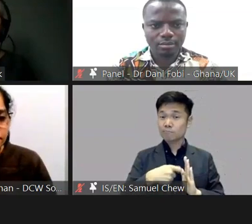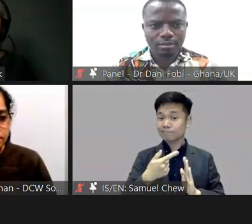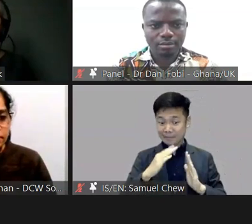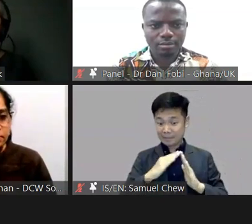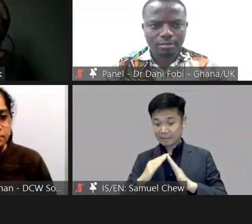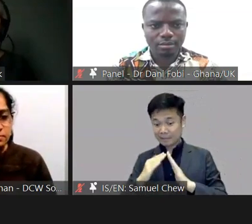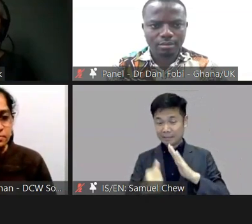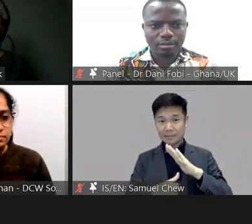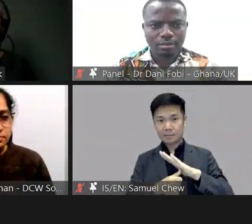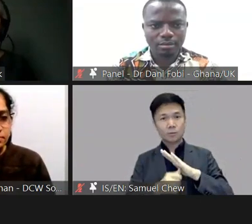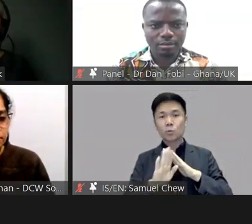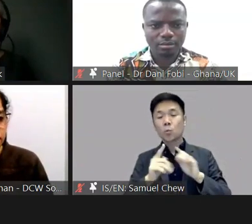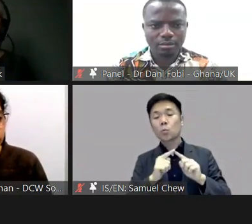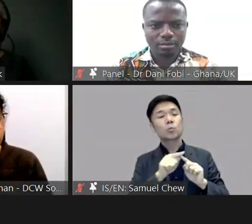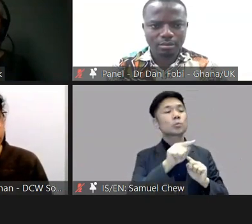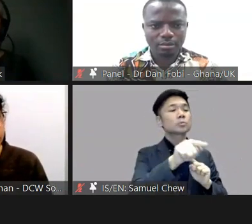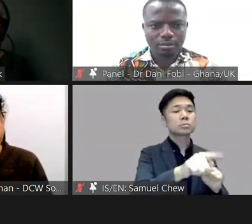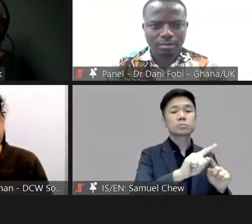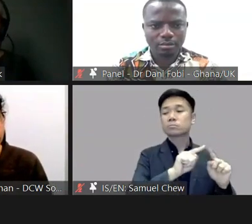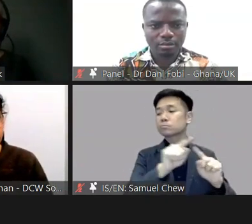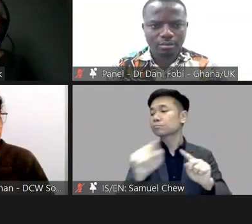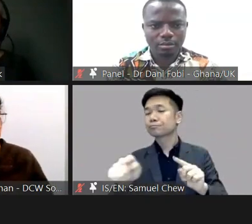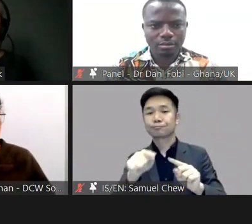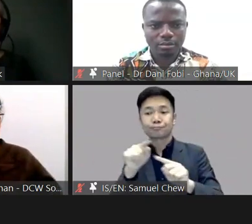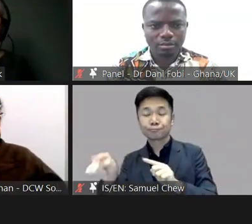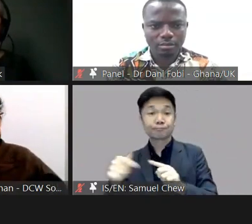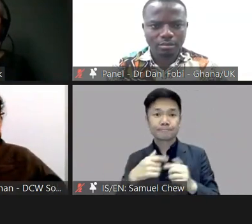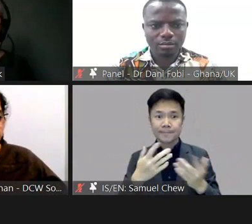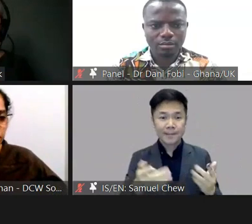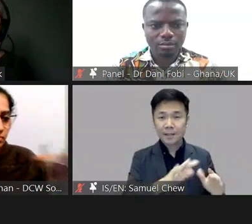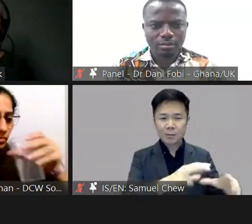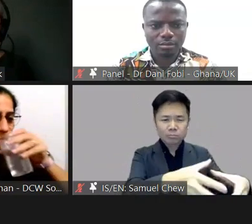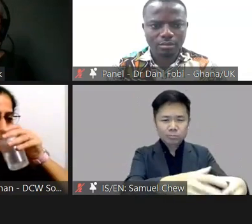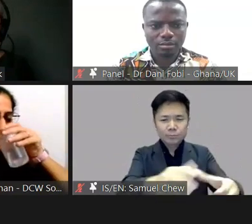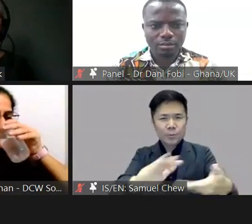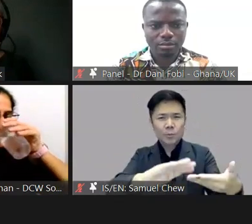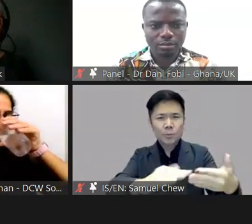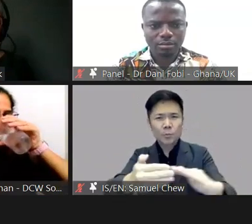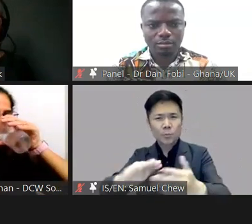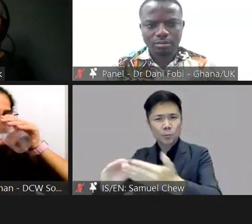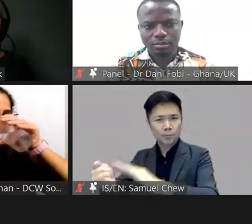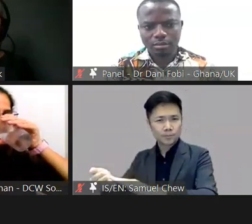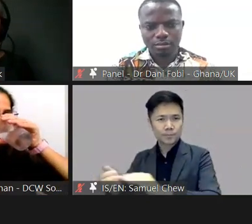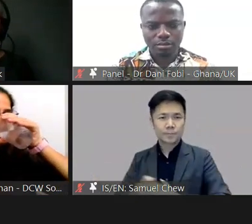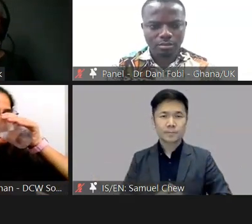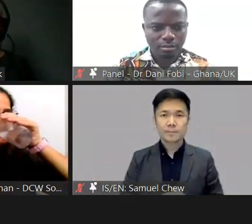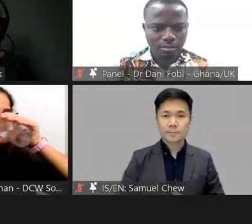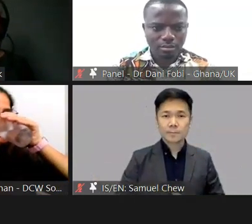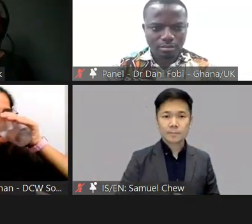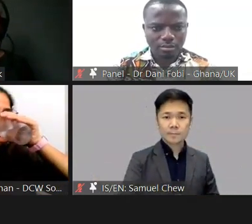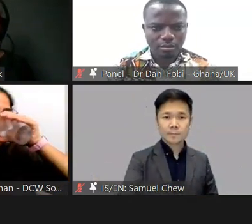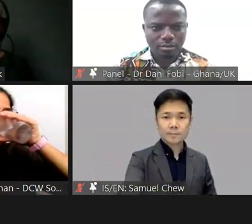stigmas, and there are superstitions like these children are result of